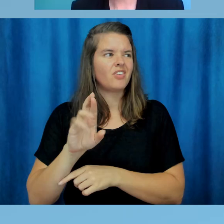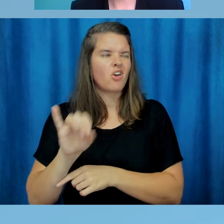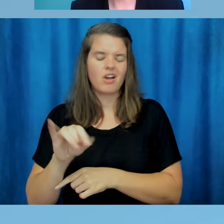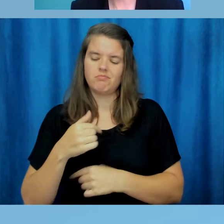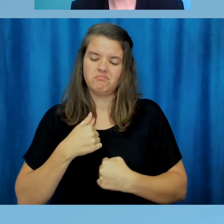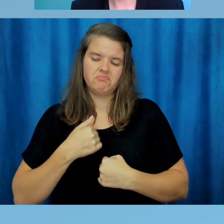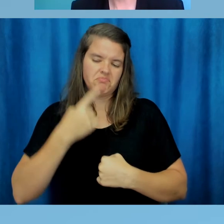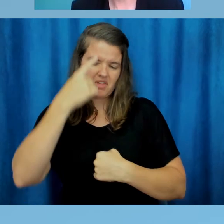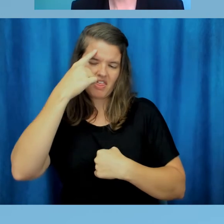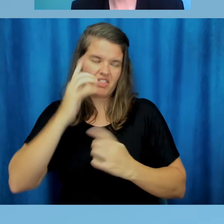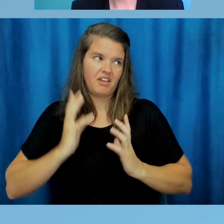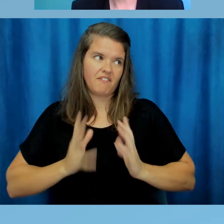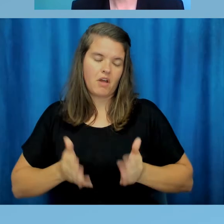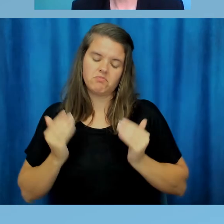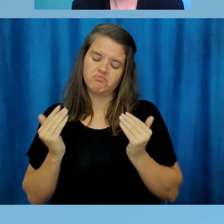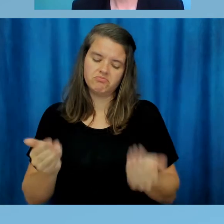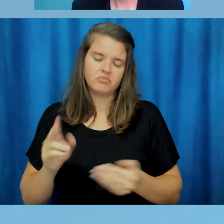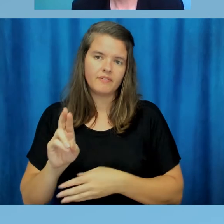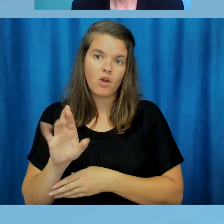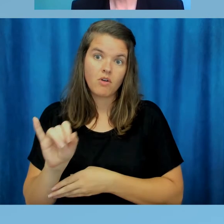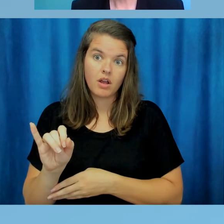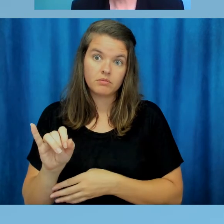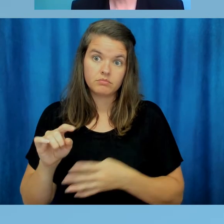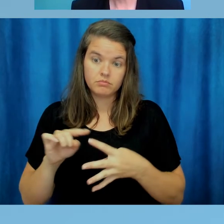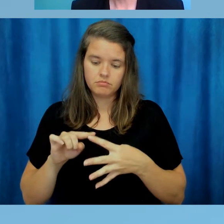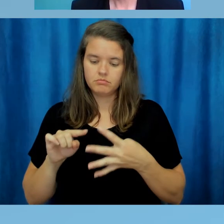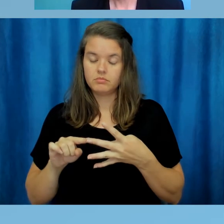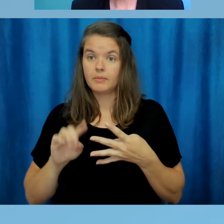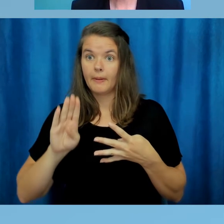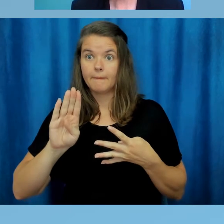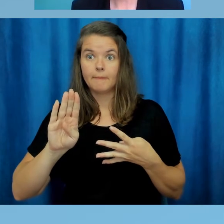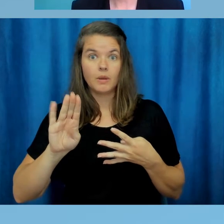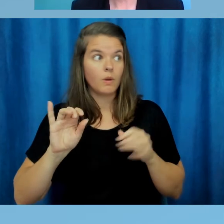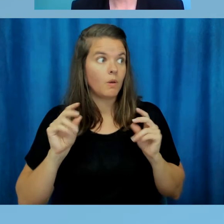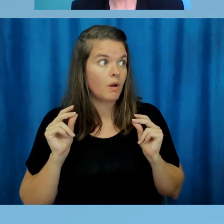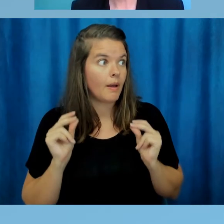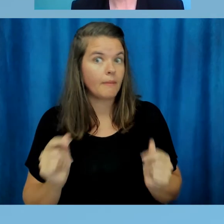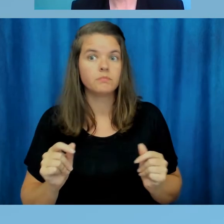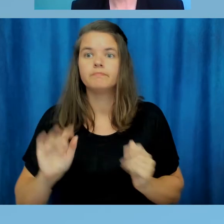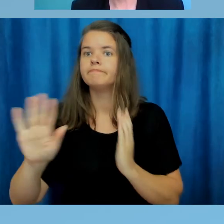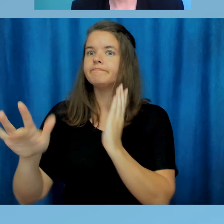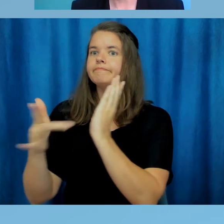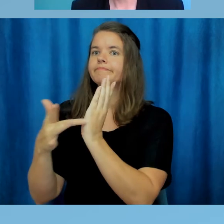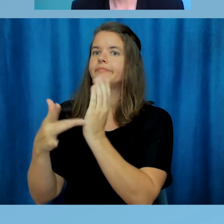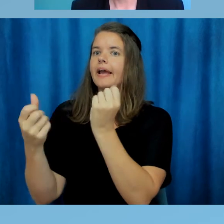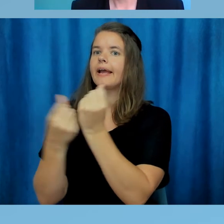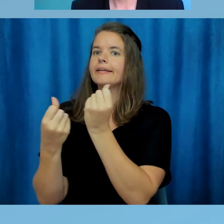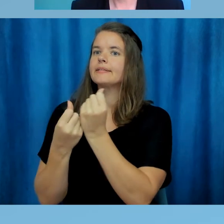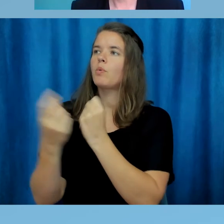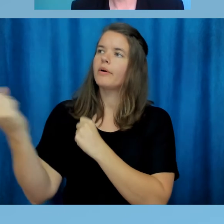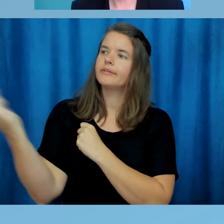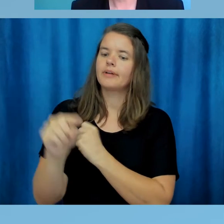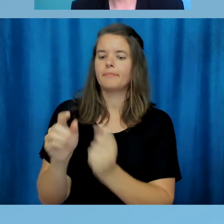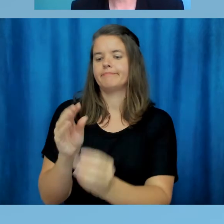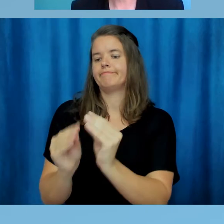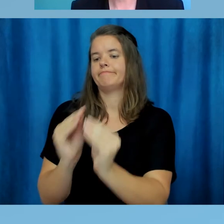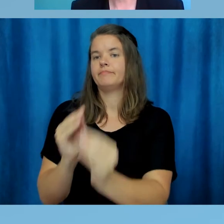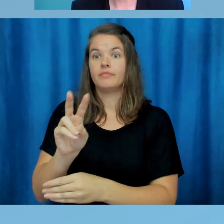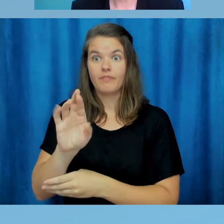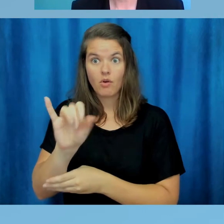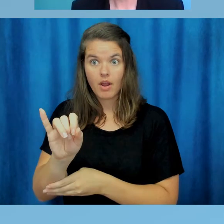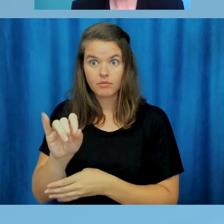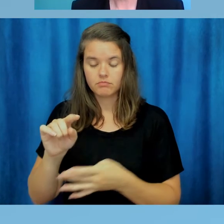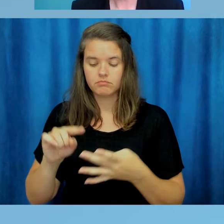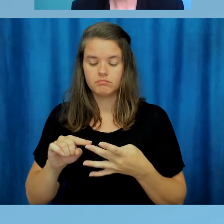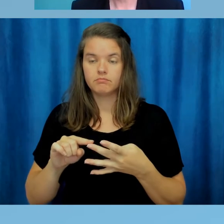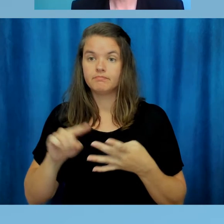VRI because it seems to be working fine to you? B, immediately contact tech support to fix the VRI